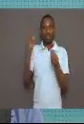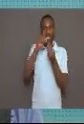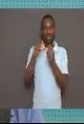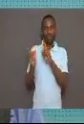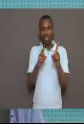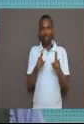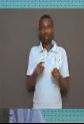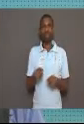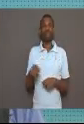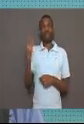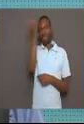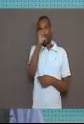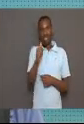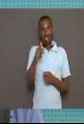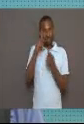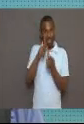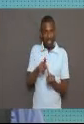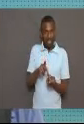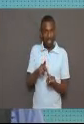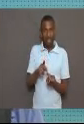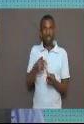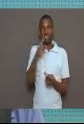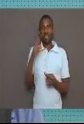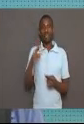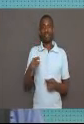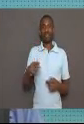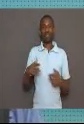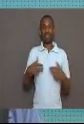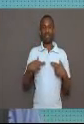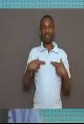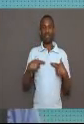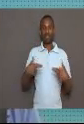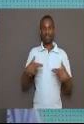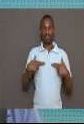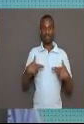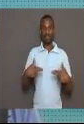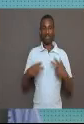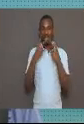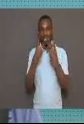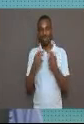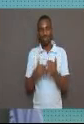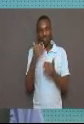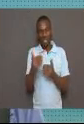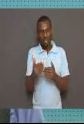You have even learned how air pressure and breathing are related.